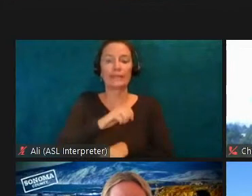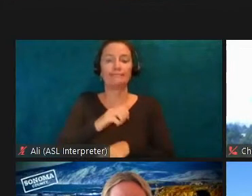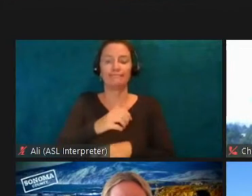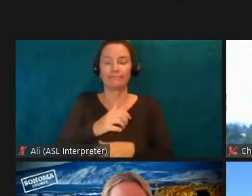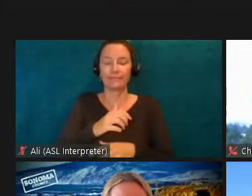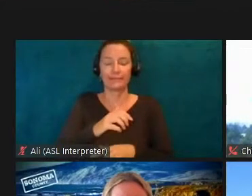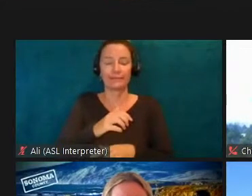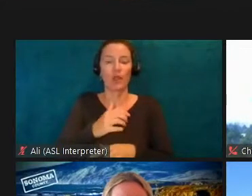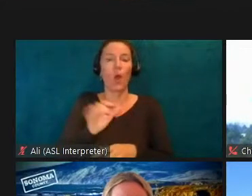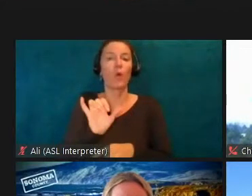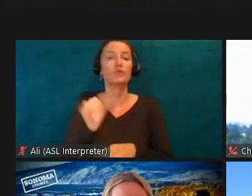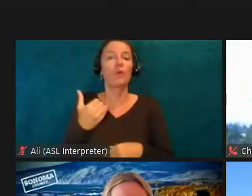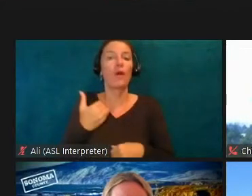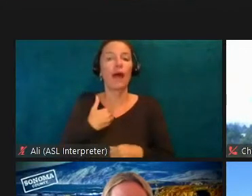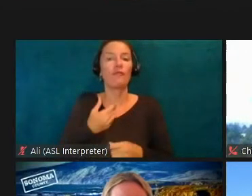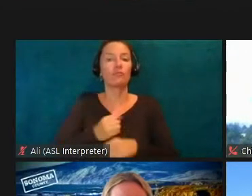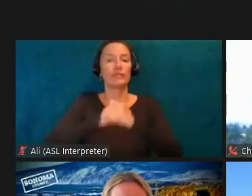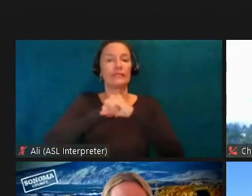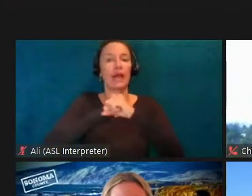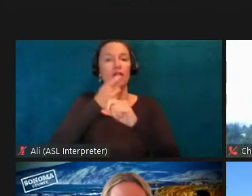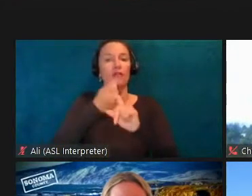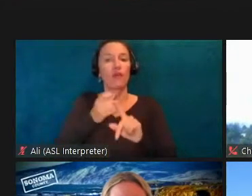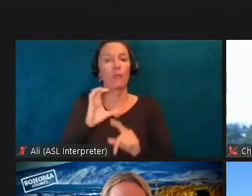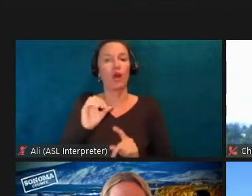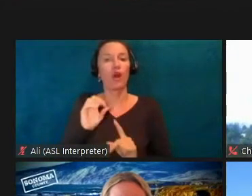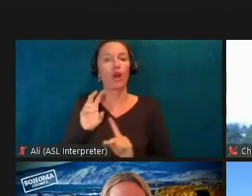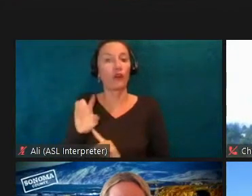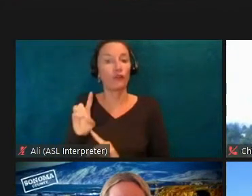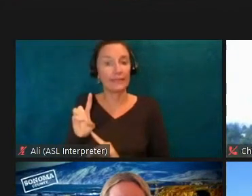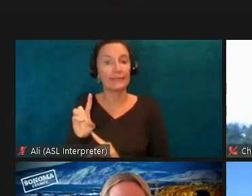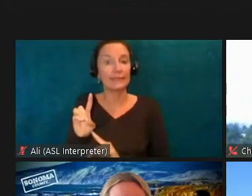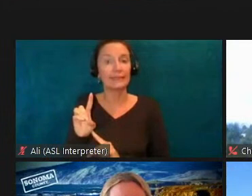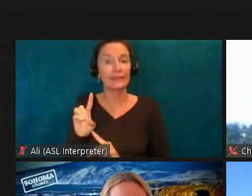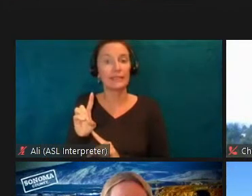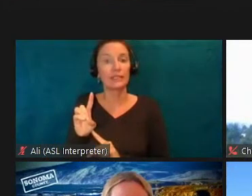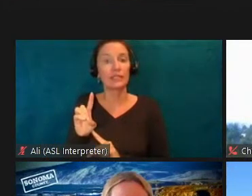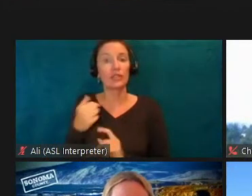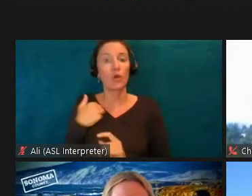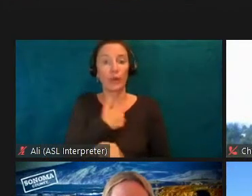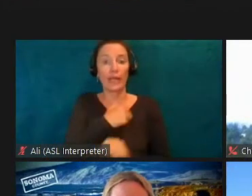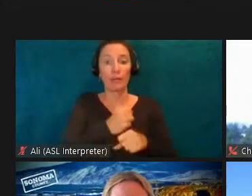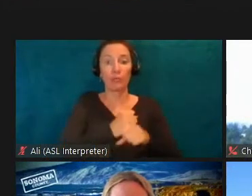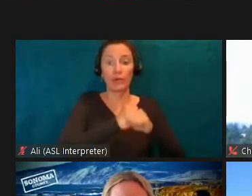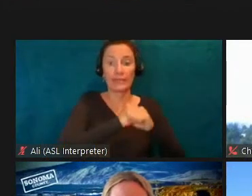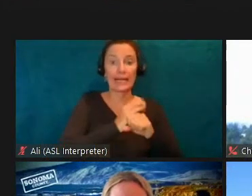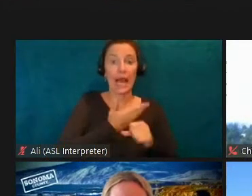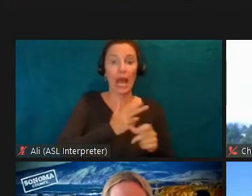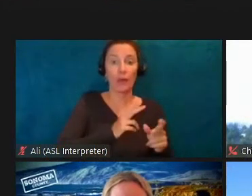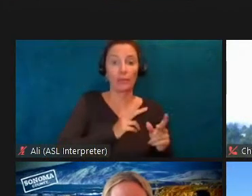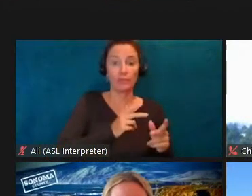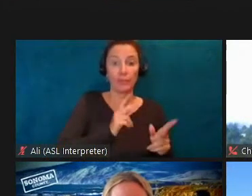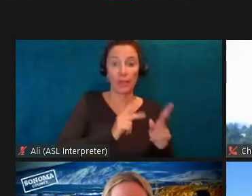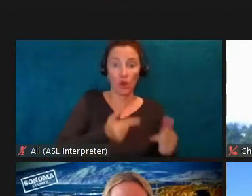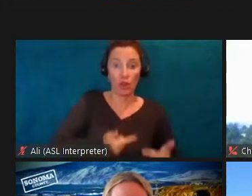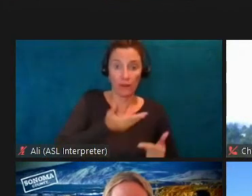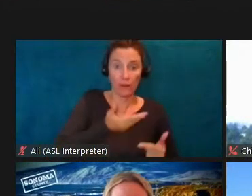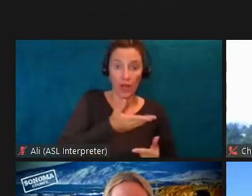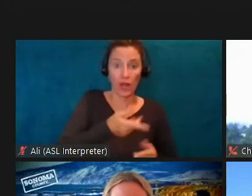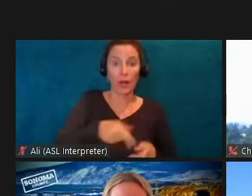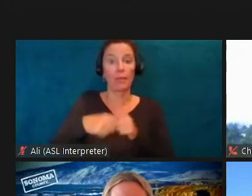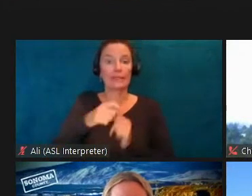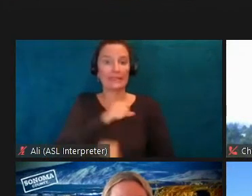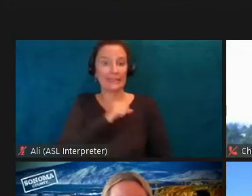necessary to make this a safe experience for both our residents and our staff and community organizations that will be working